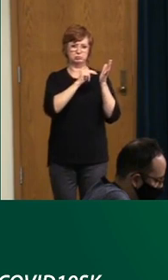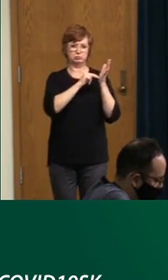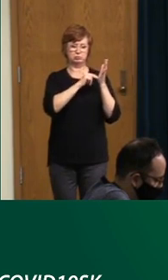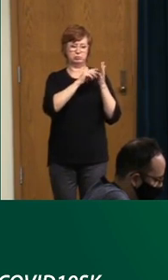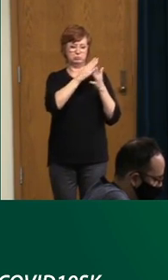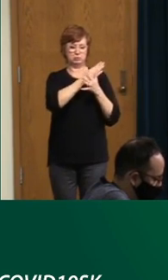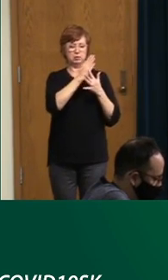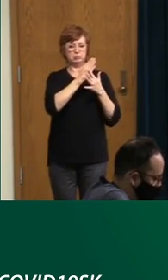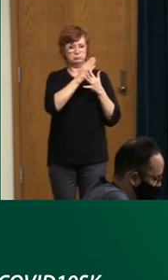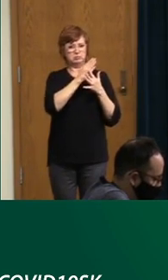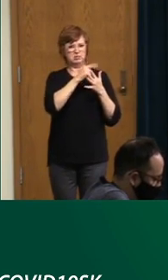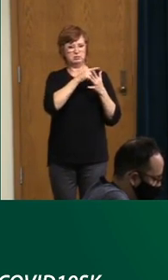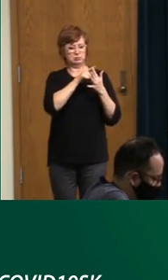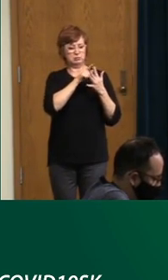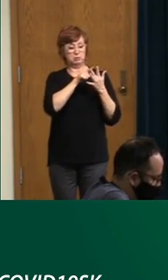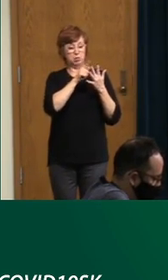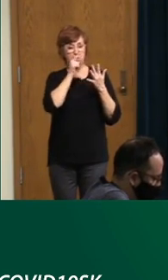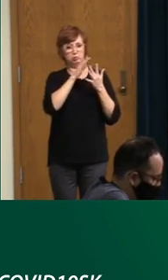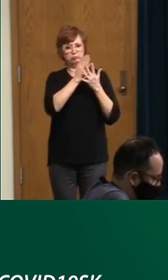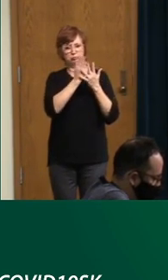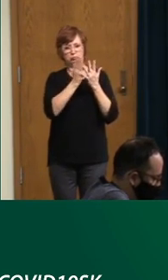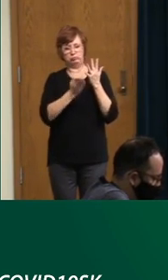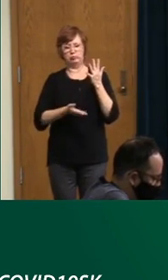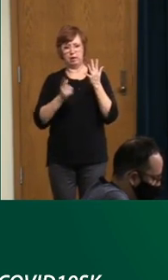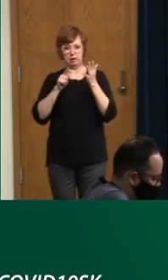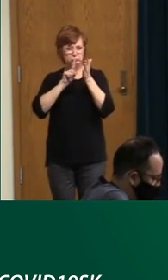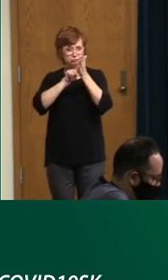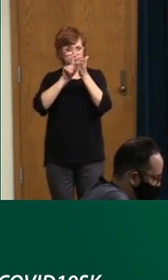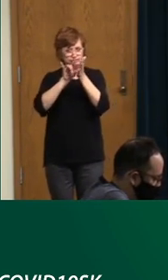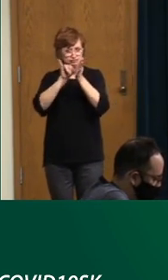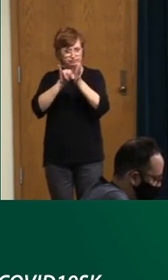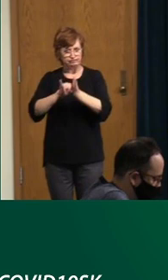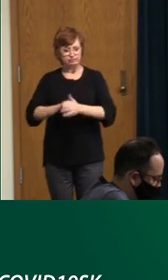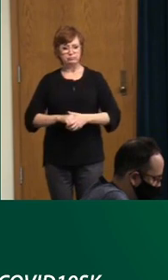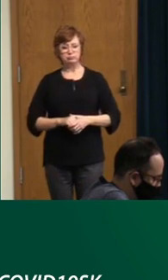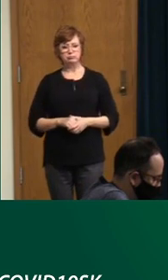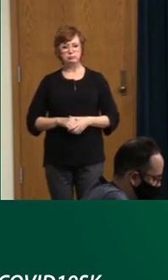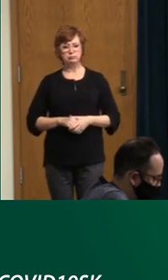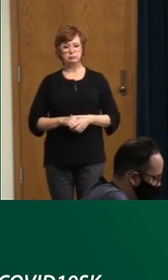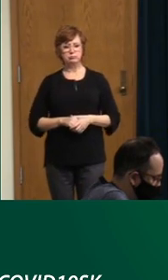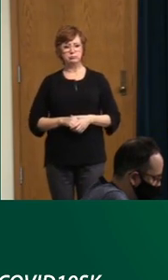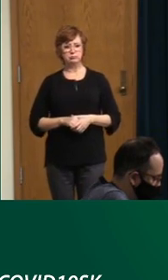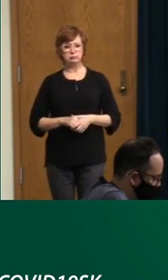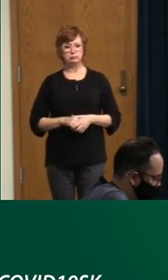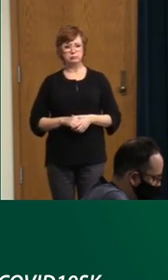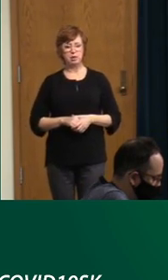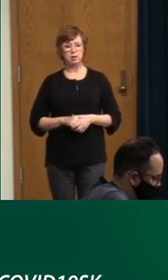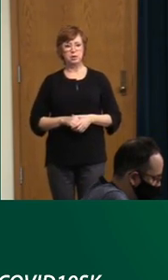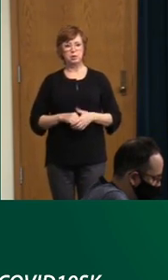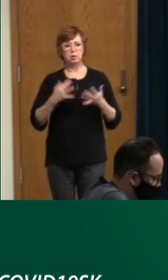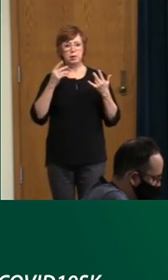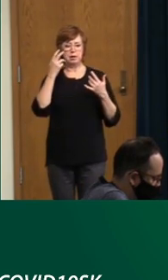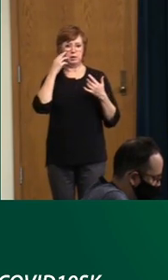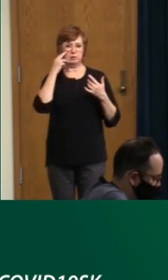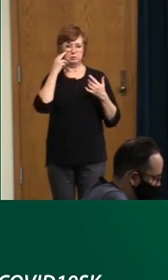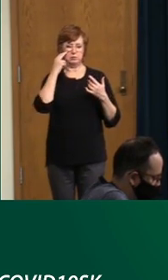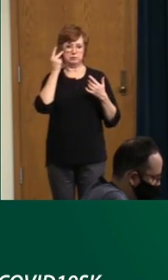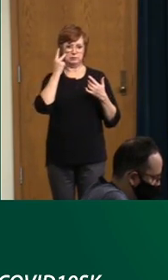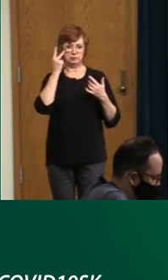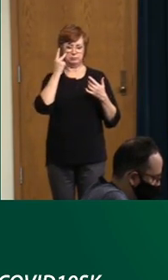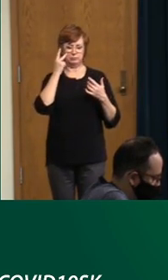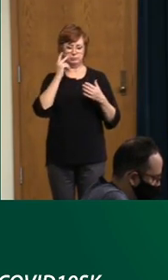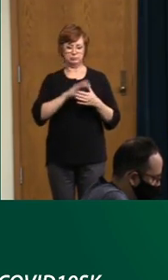also be front of line. But some of those details will depend on what we see as the pipeline. So we'll start in